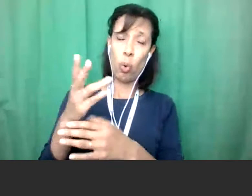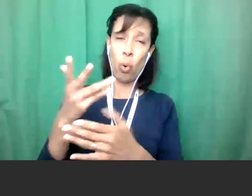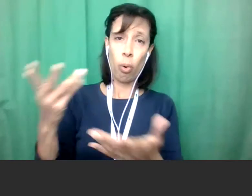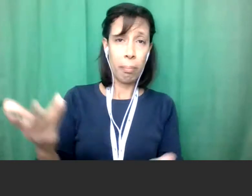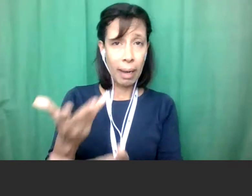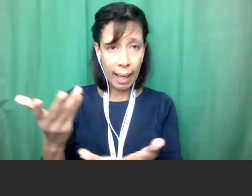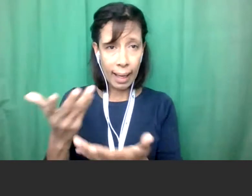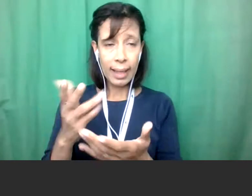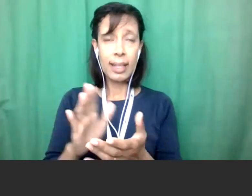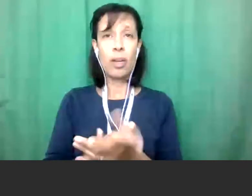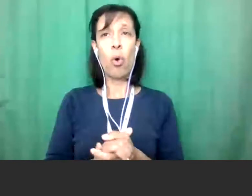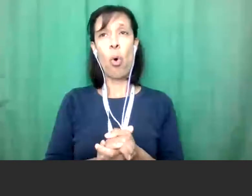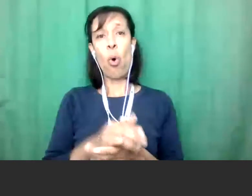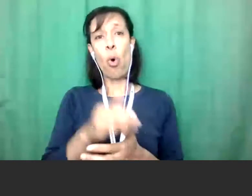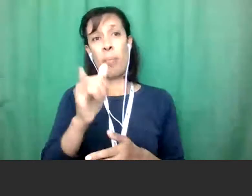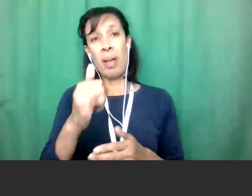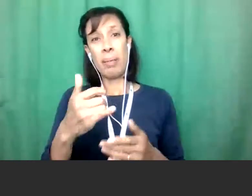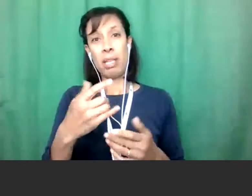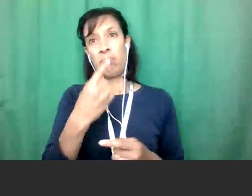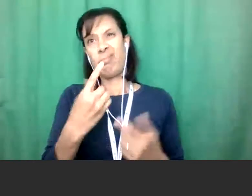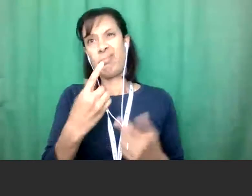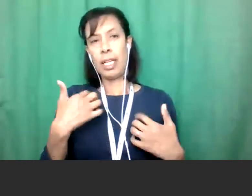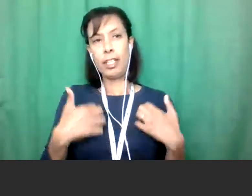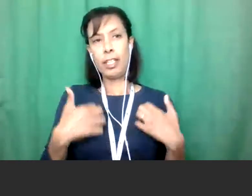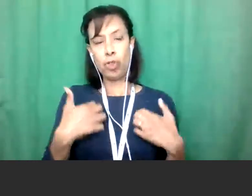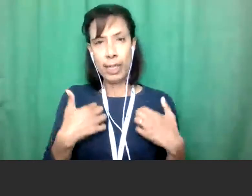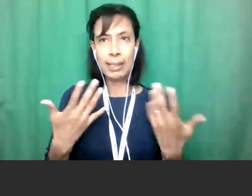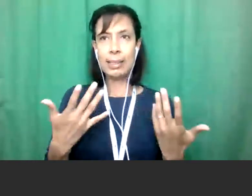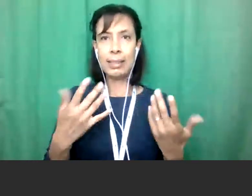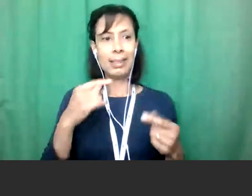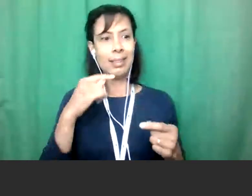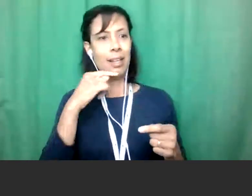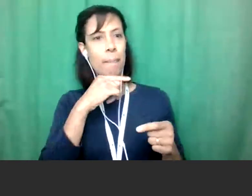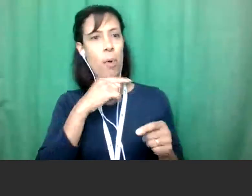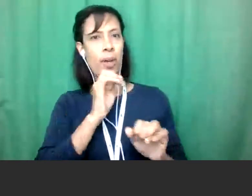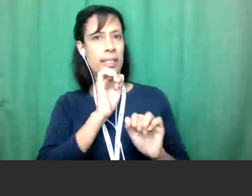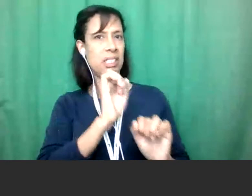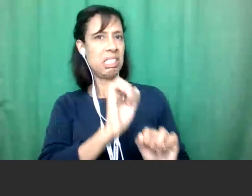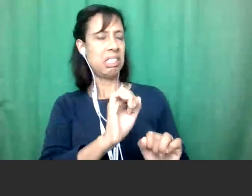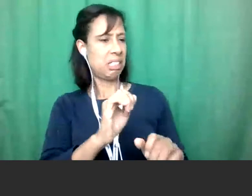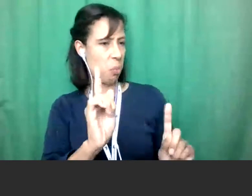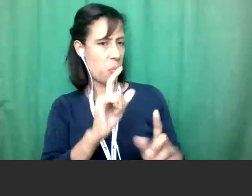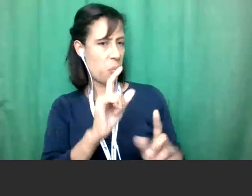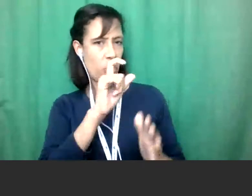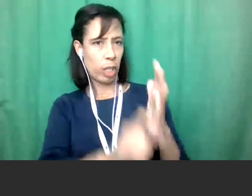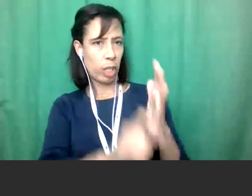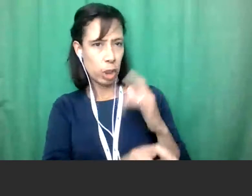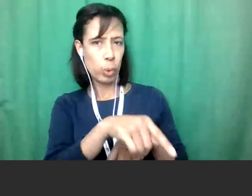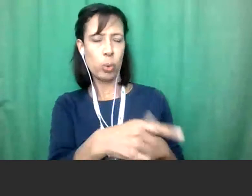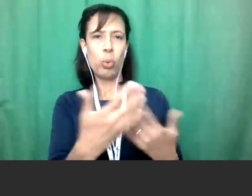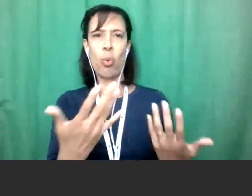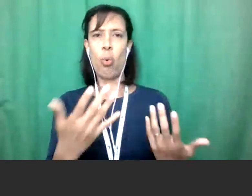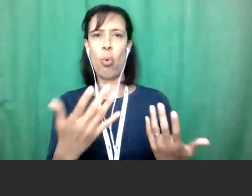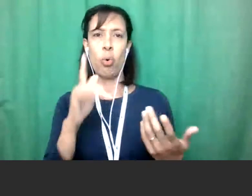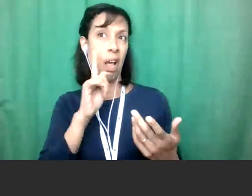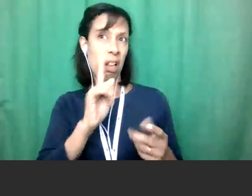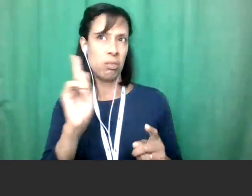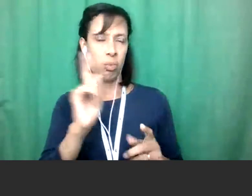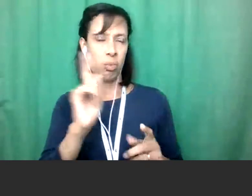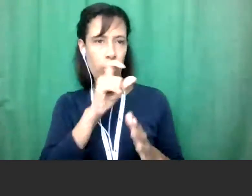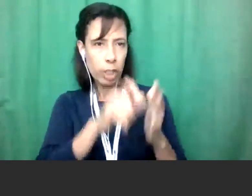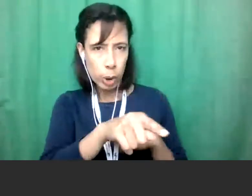what boys do or what girls do? Am I interested in the use of construction in earlier settings? Am I interested in